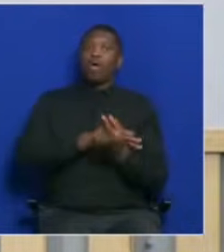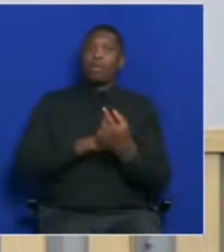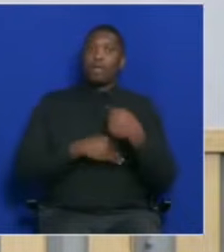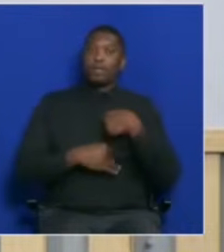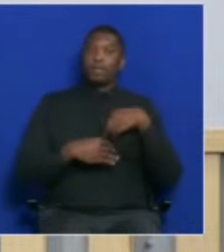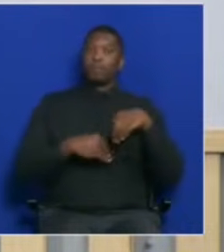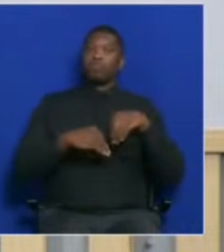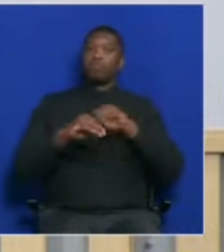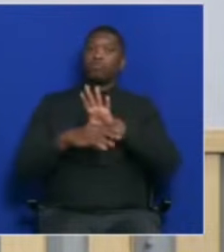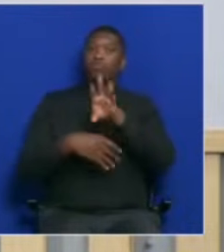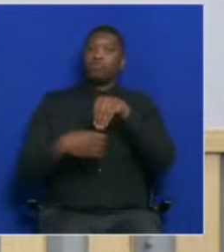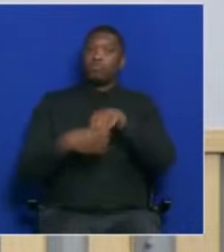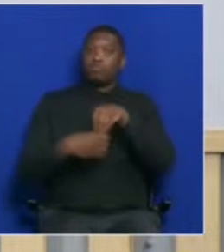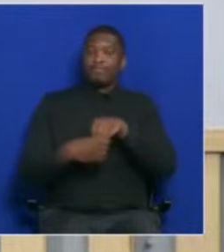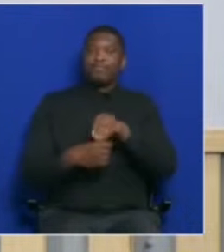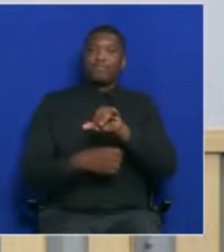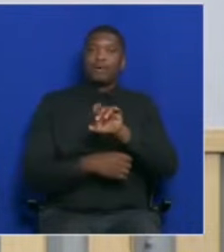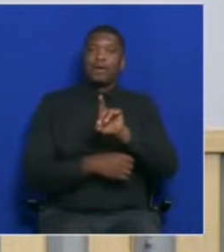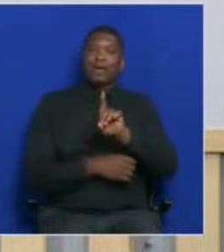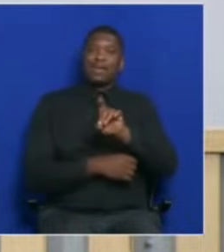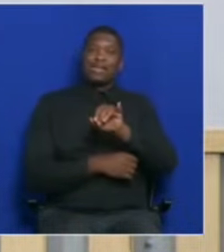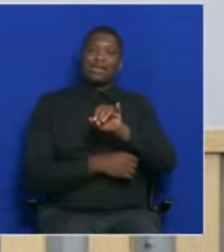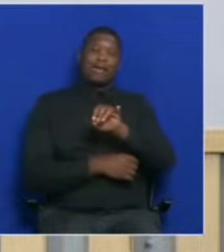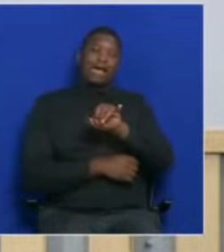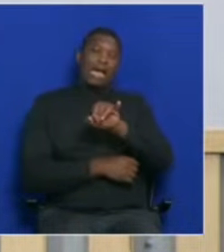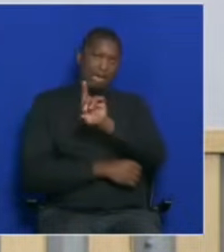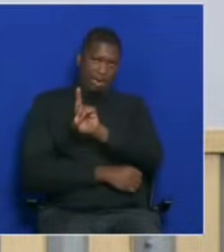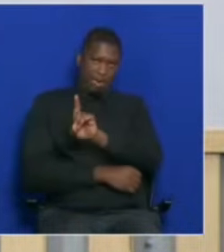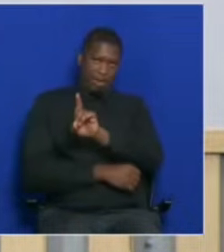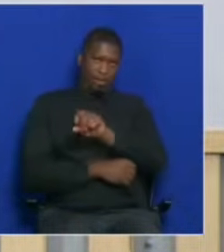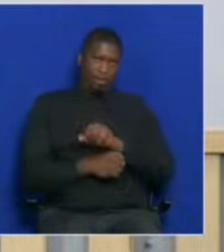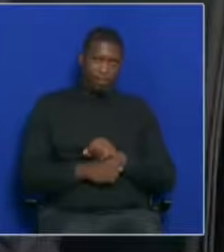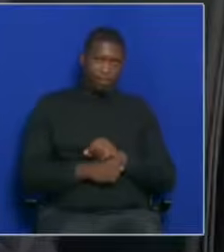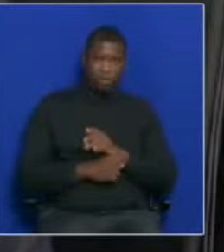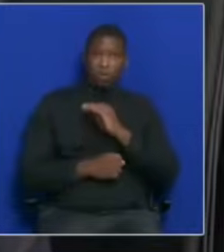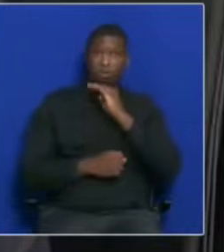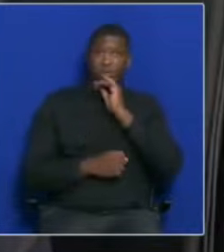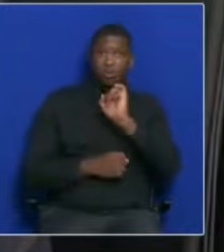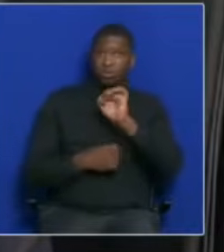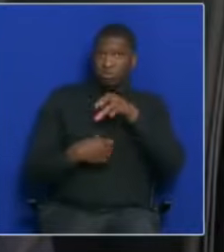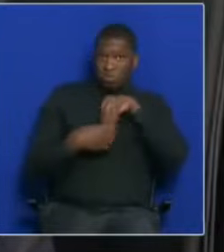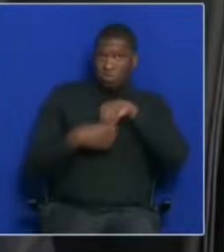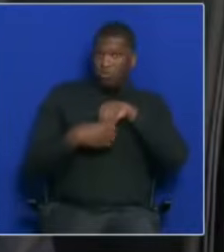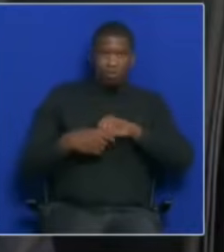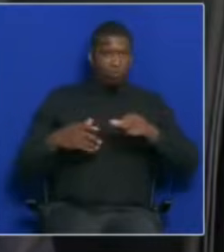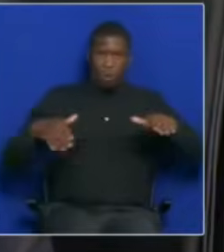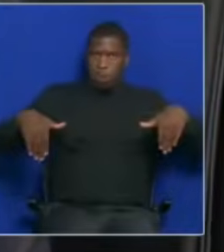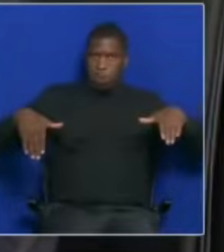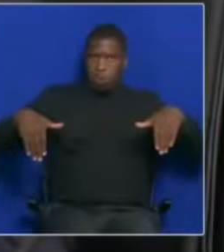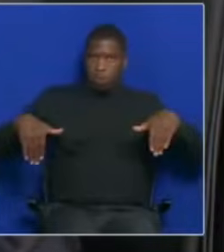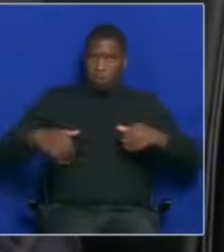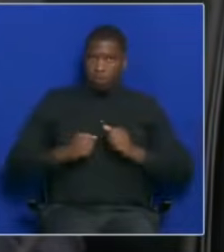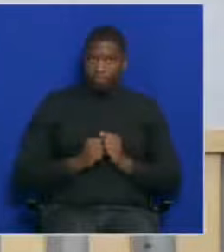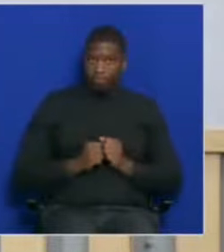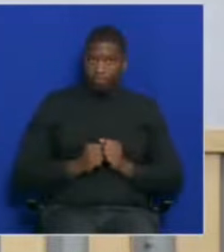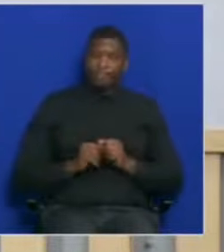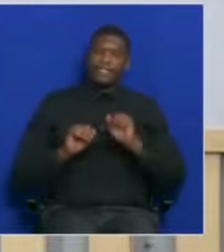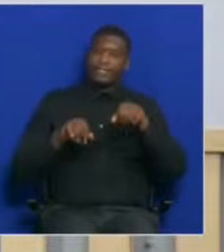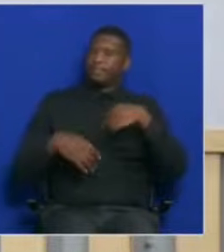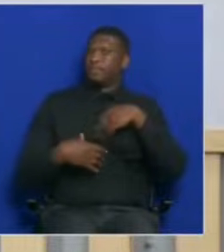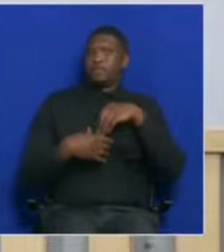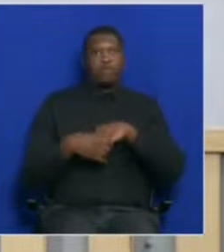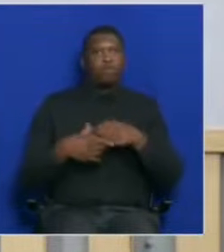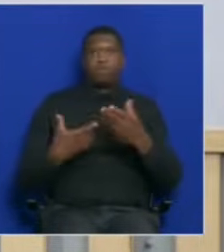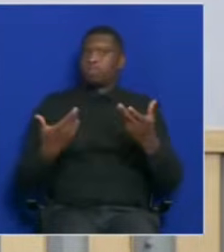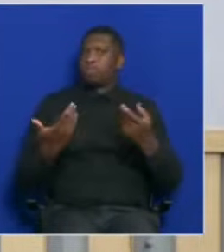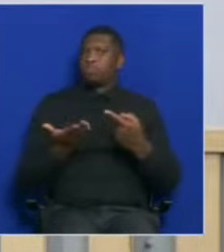IDEC or ID. All right. So you weren't involved in these deliberations? Yes. So the